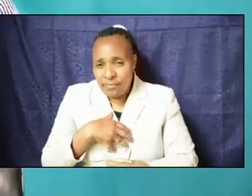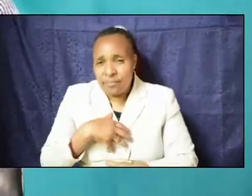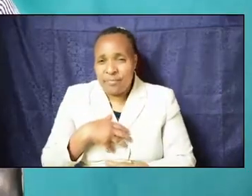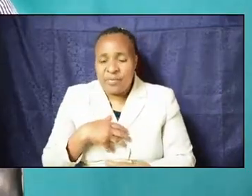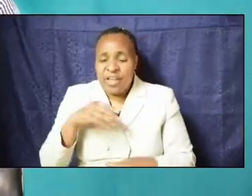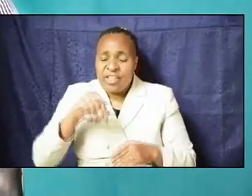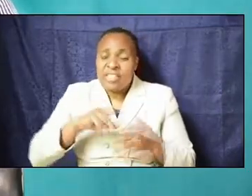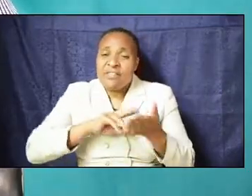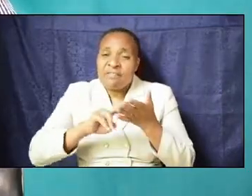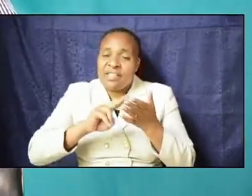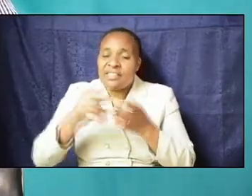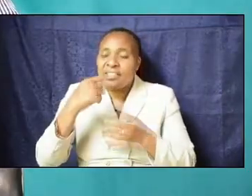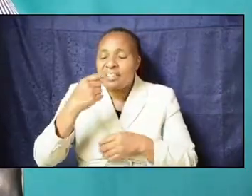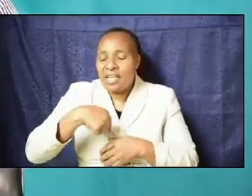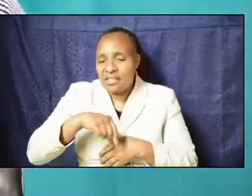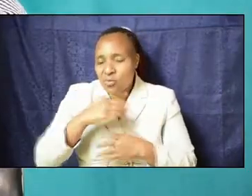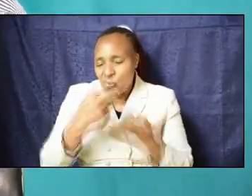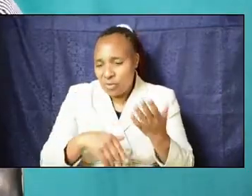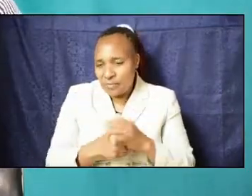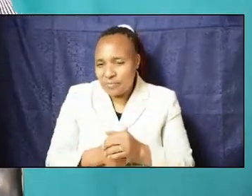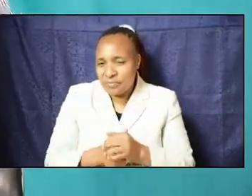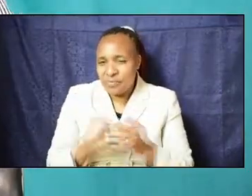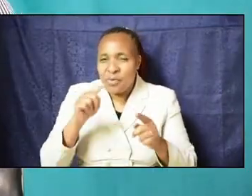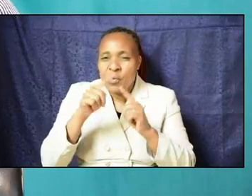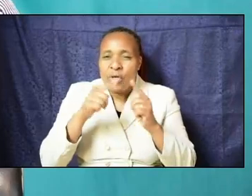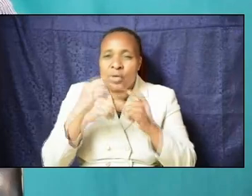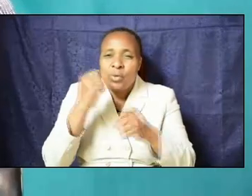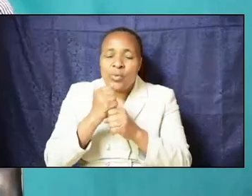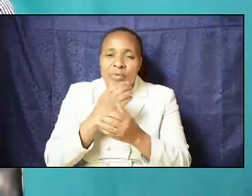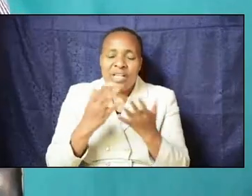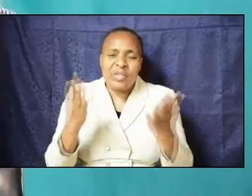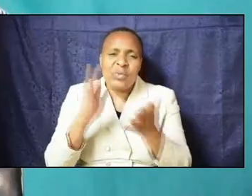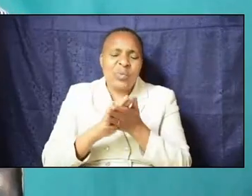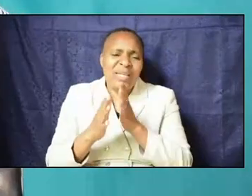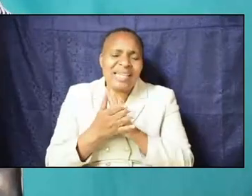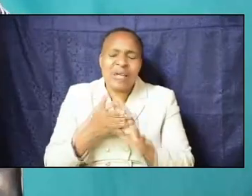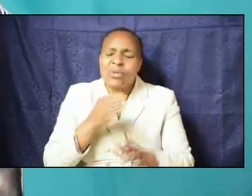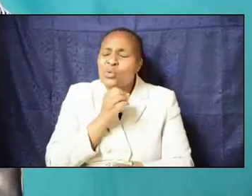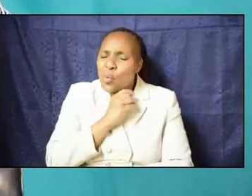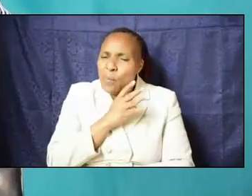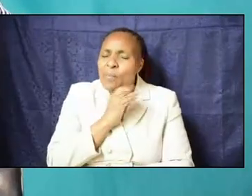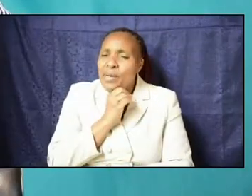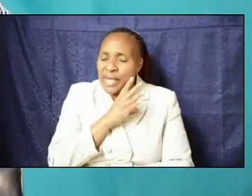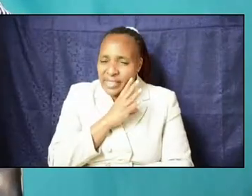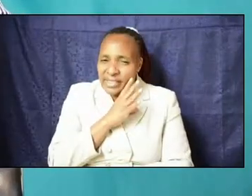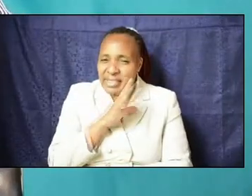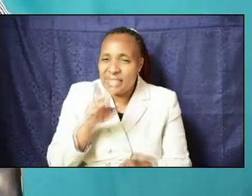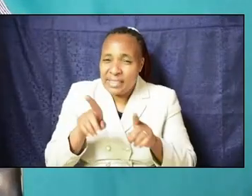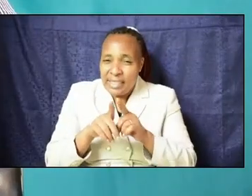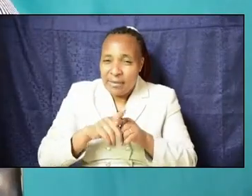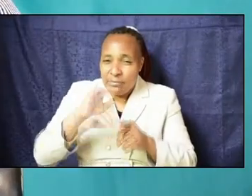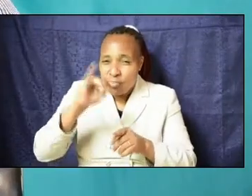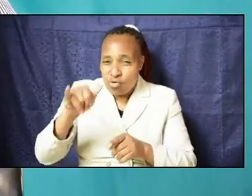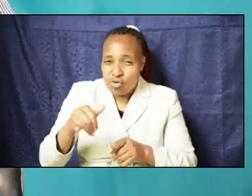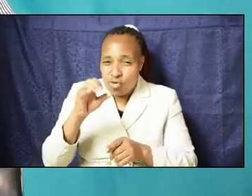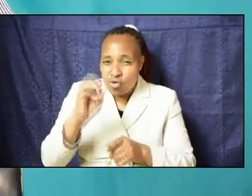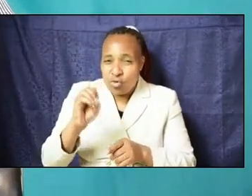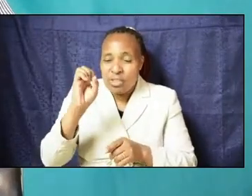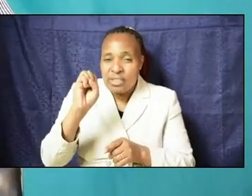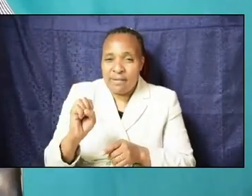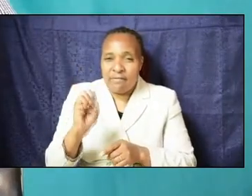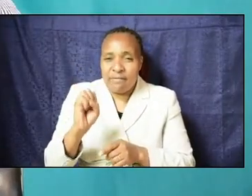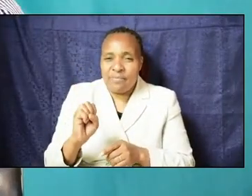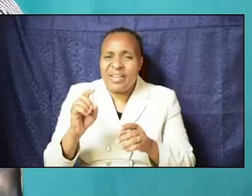is actually telling us that when we do things without murmuring or complaining, like Joseph, and stay